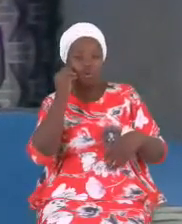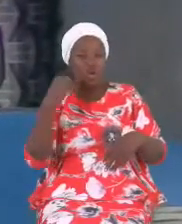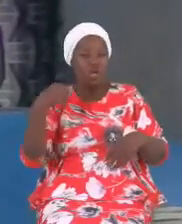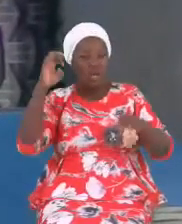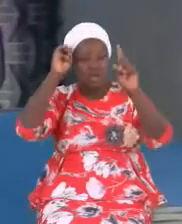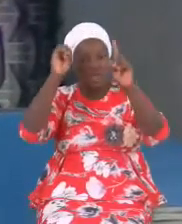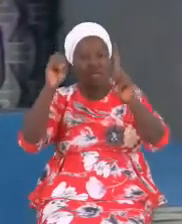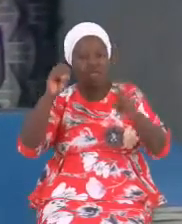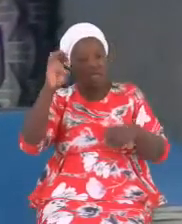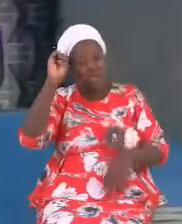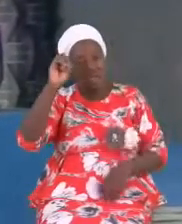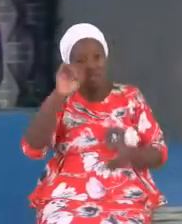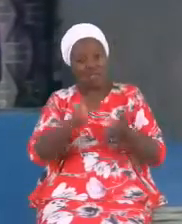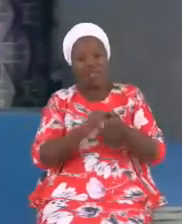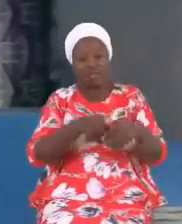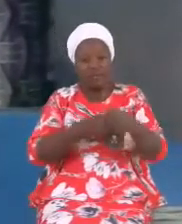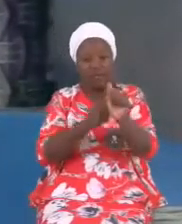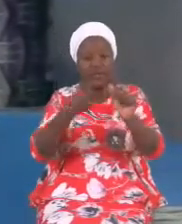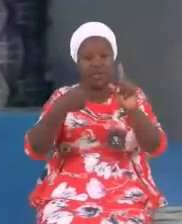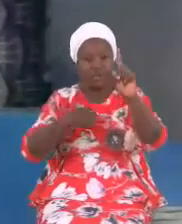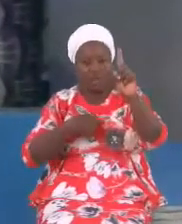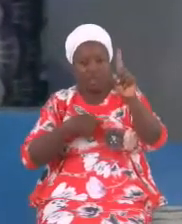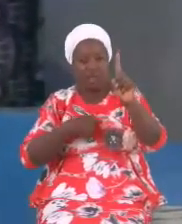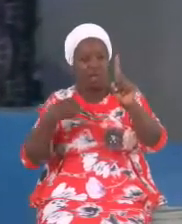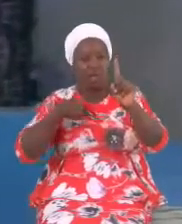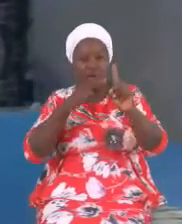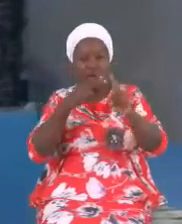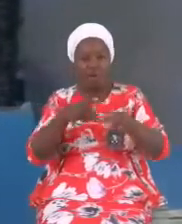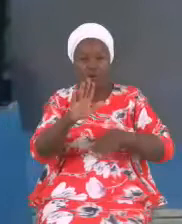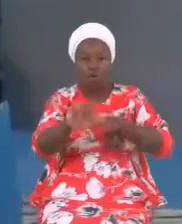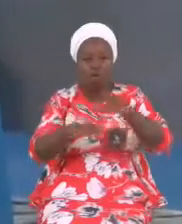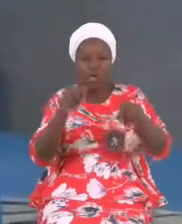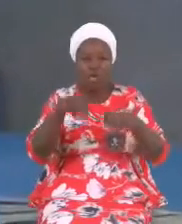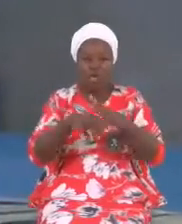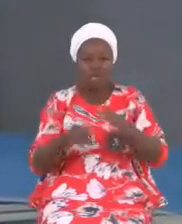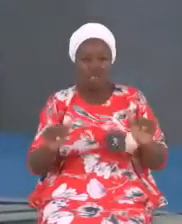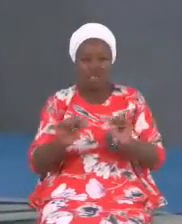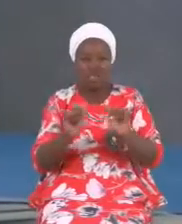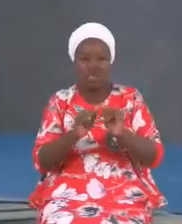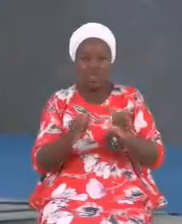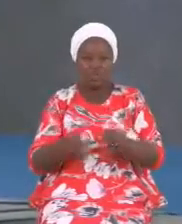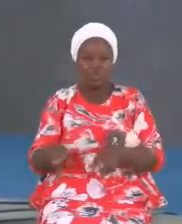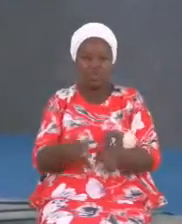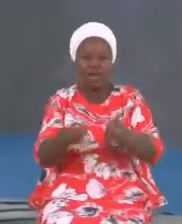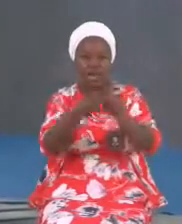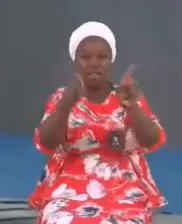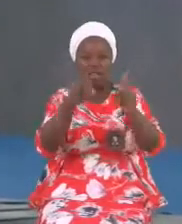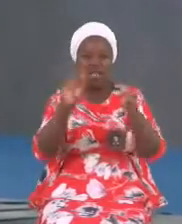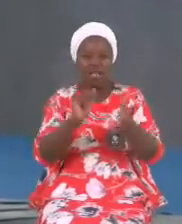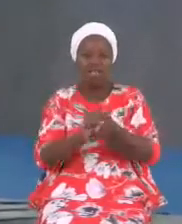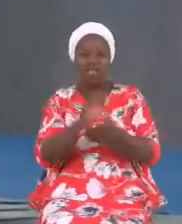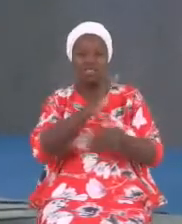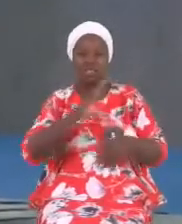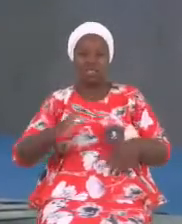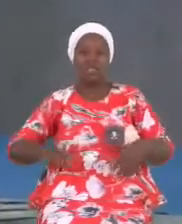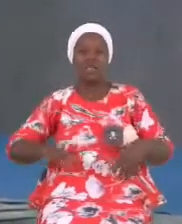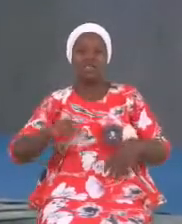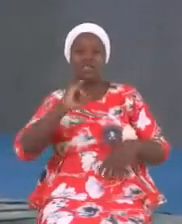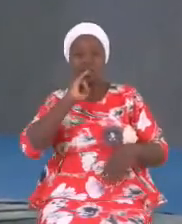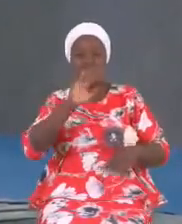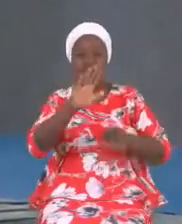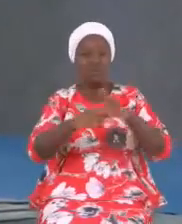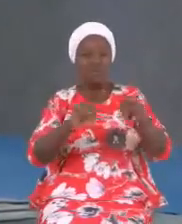walk in the same path that Christ will be walking. We're walking in the way